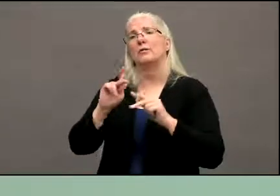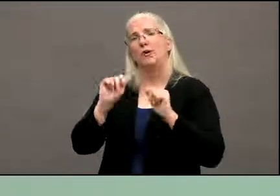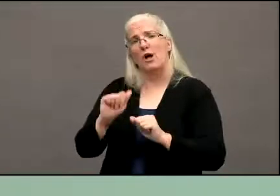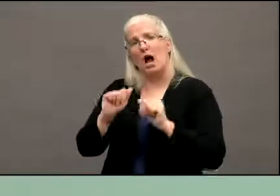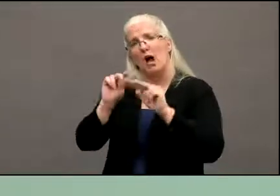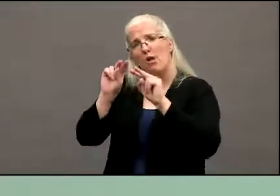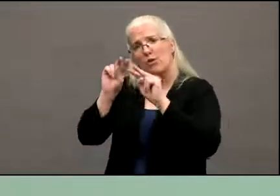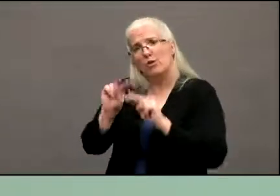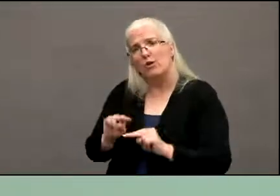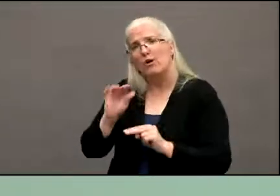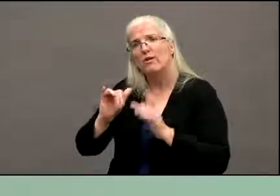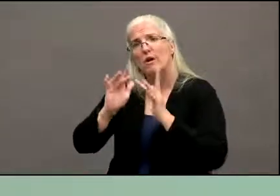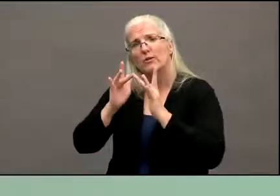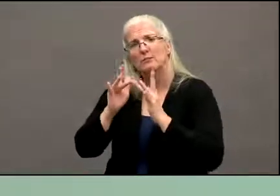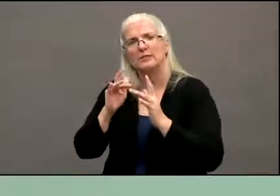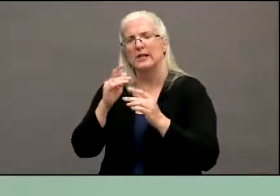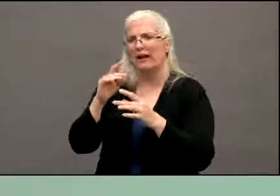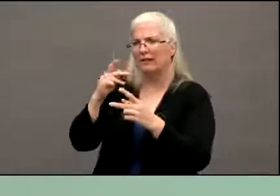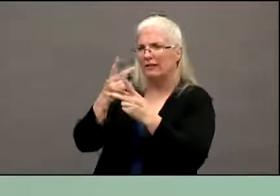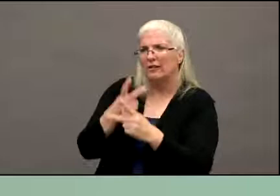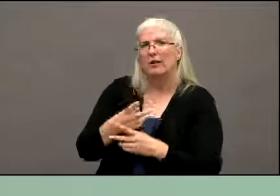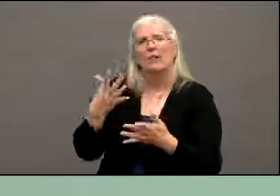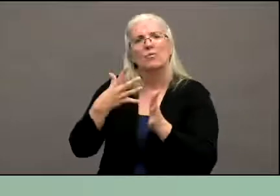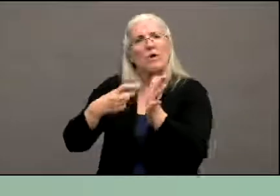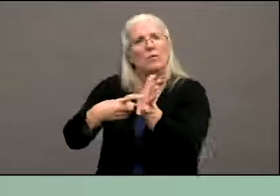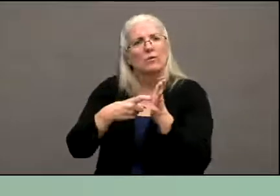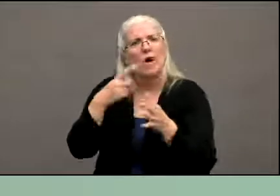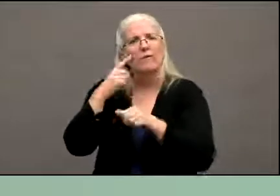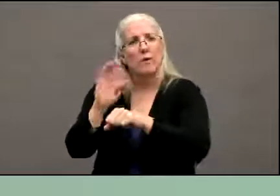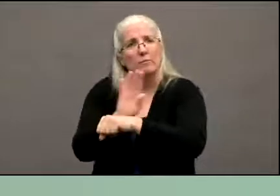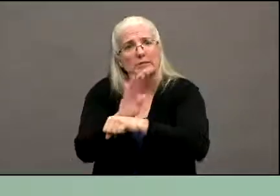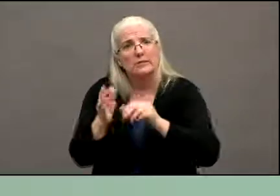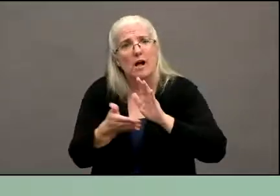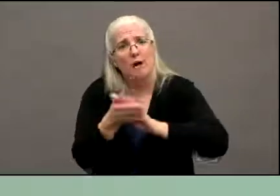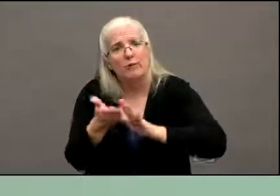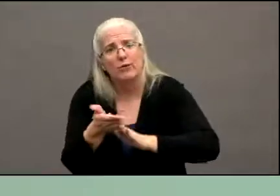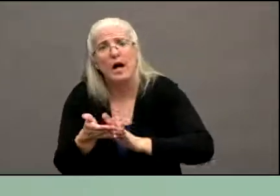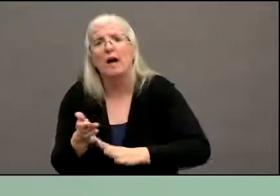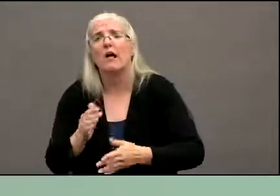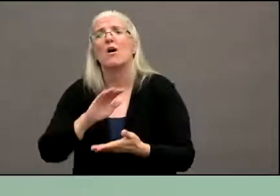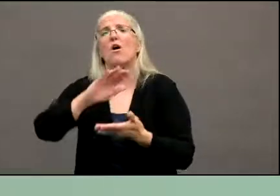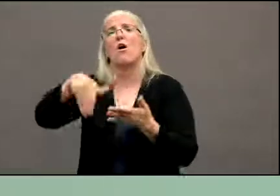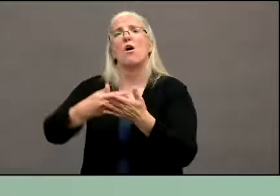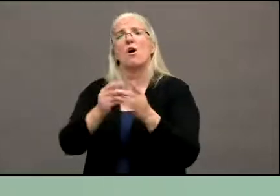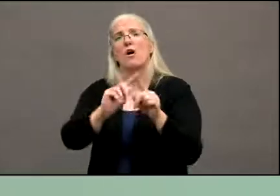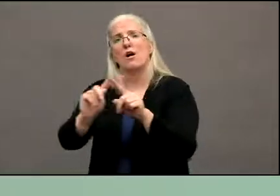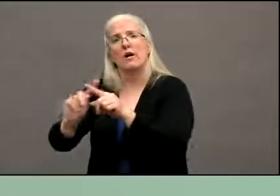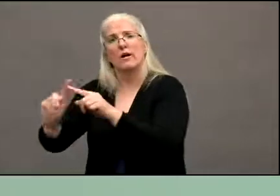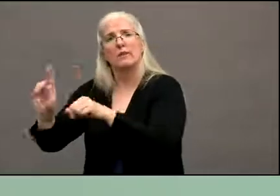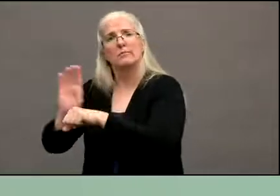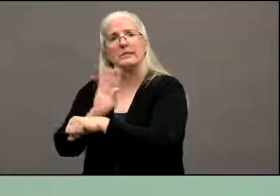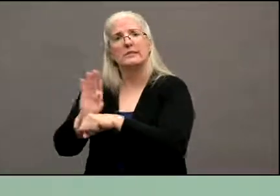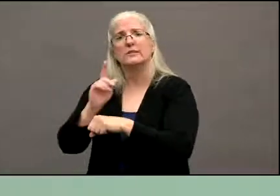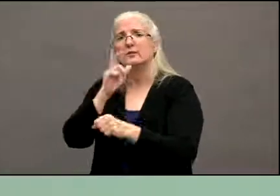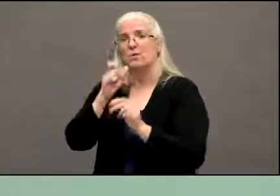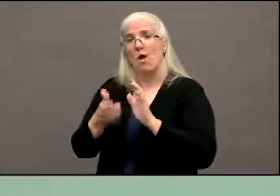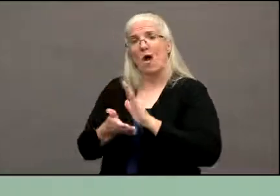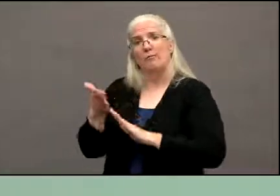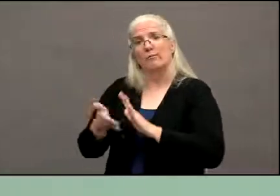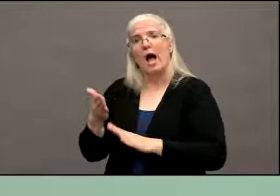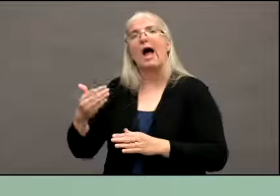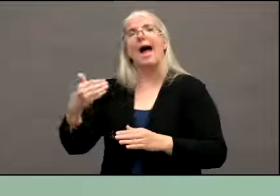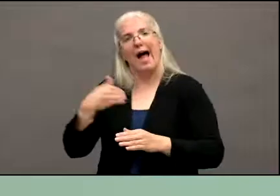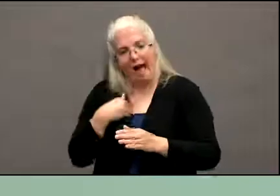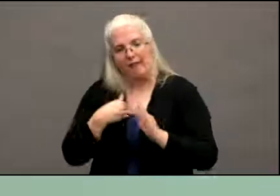easily find out what is required of your business. All businesses operating are required to, number one, have a social distancing protocol on file